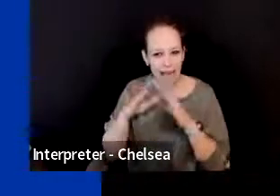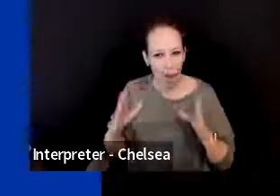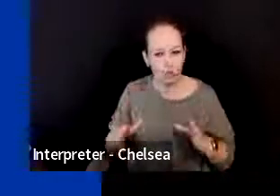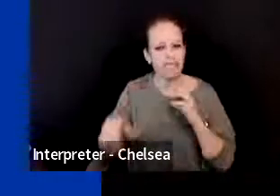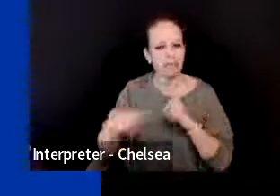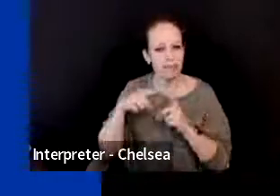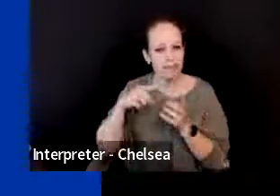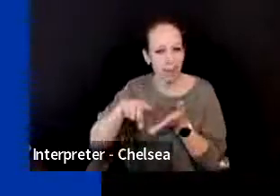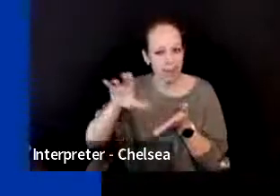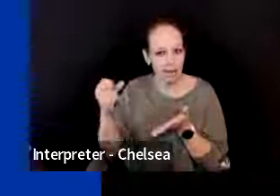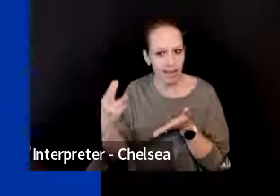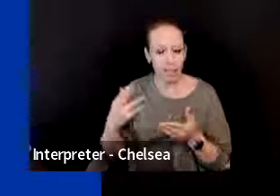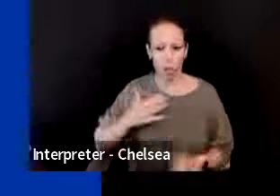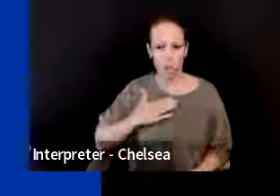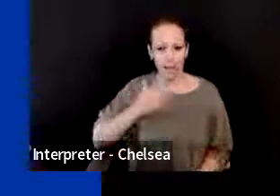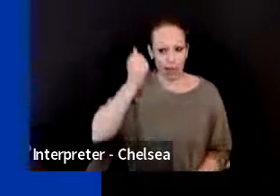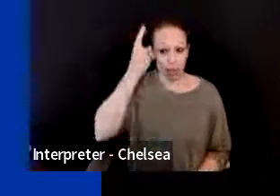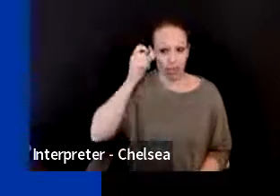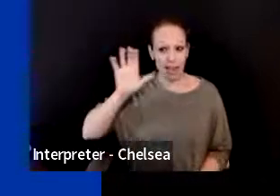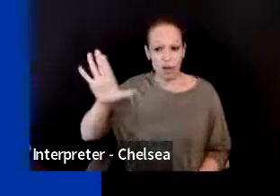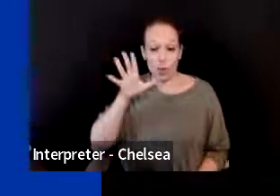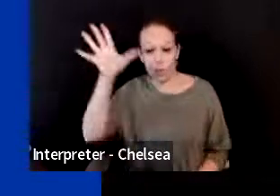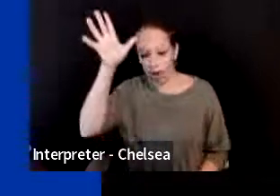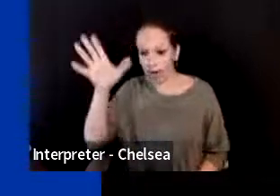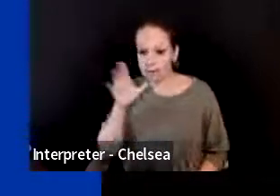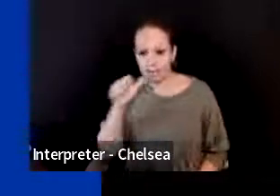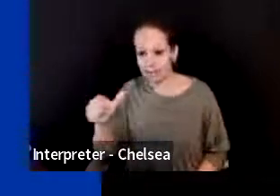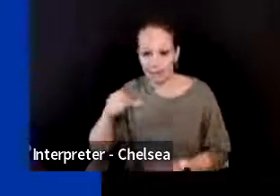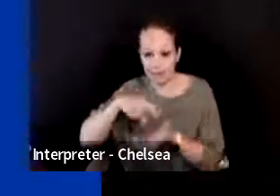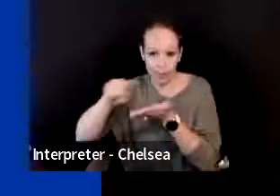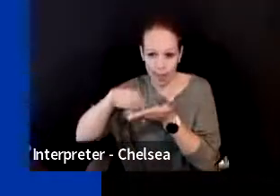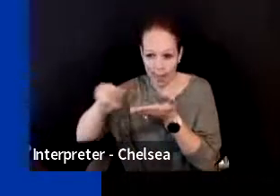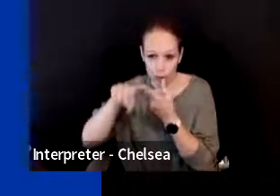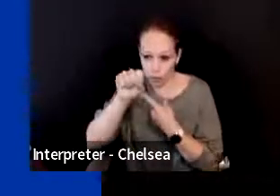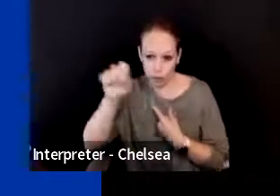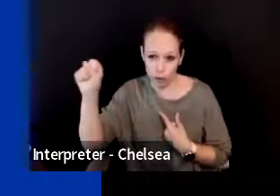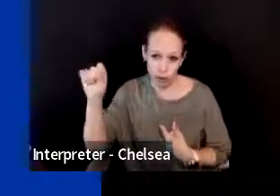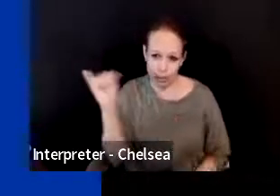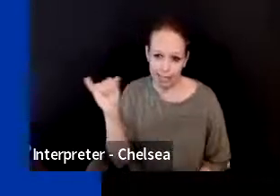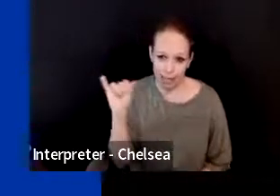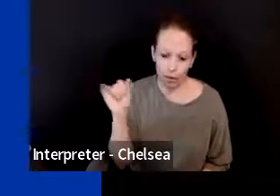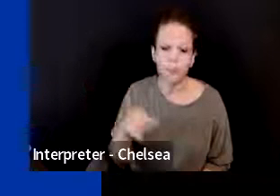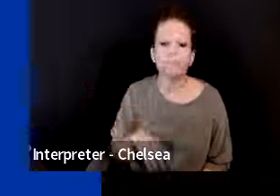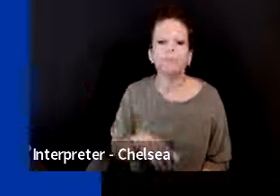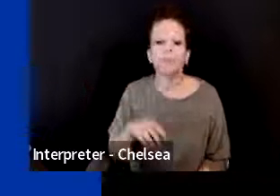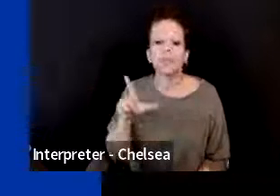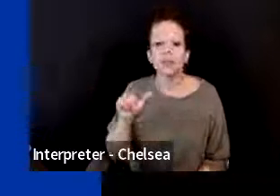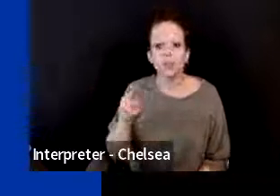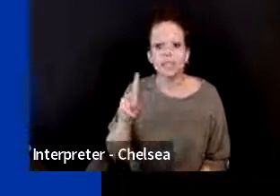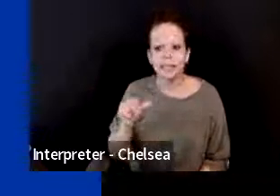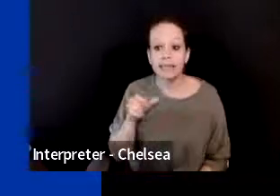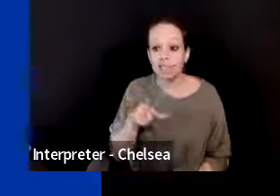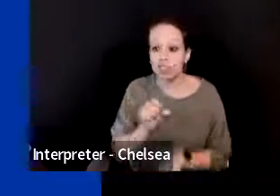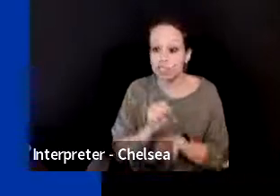her parents, to my knowledge, did not contribute to their own Social Security number. And so Linda worked all